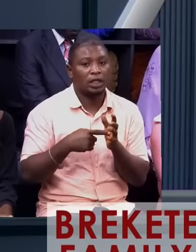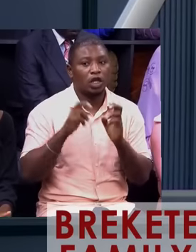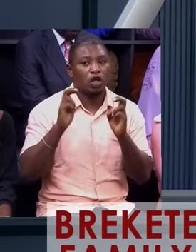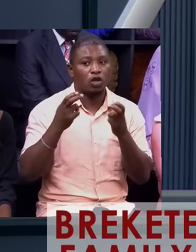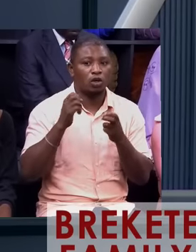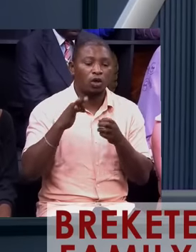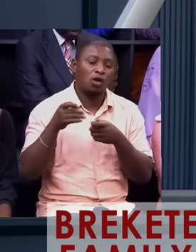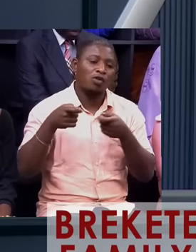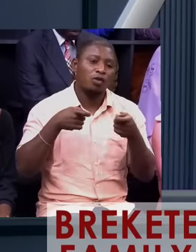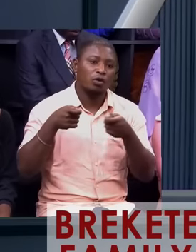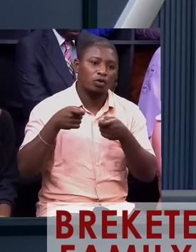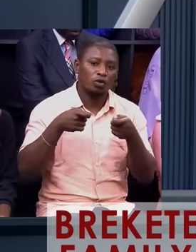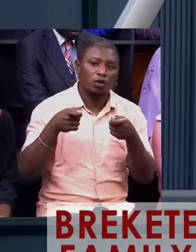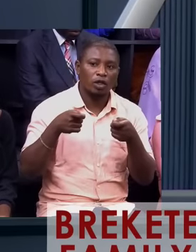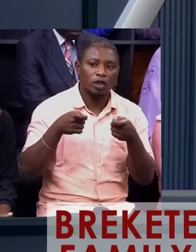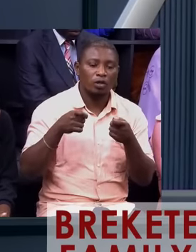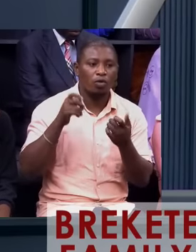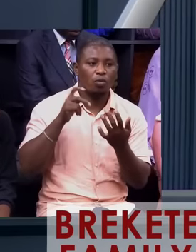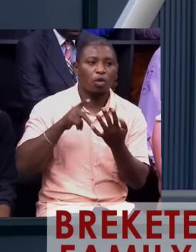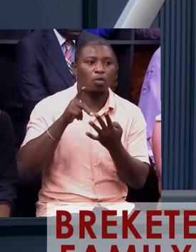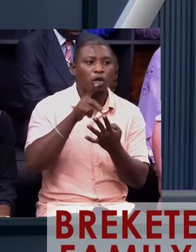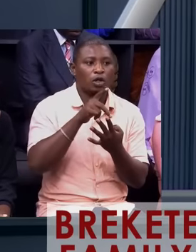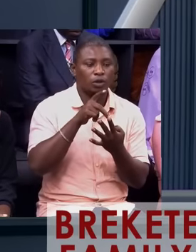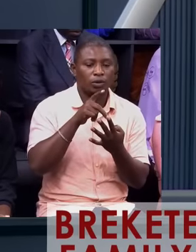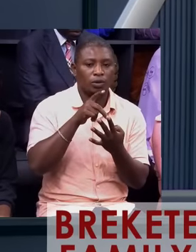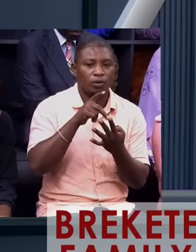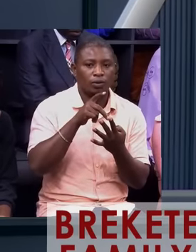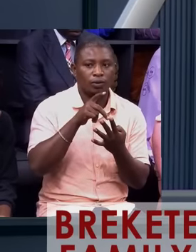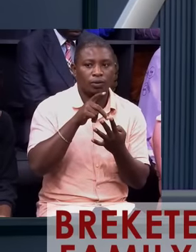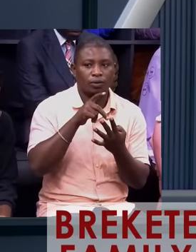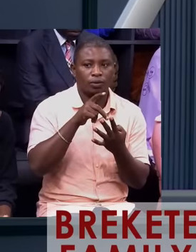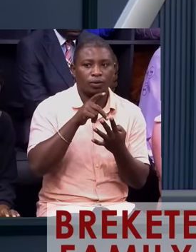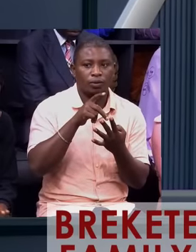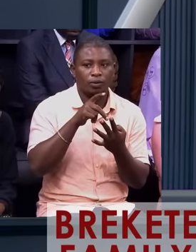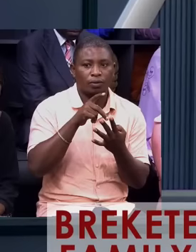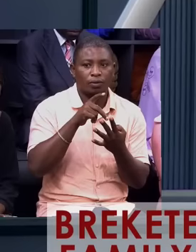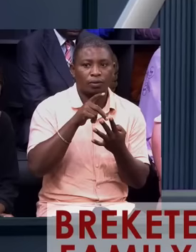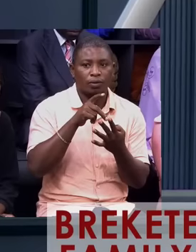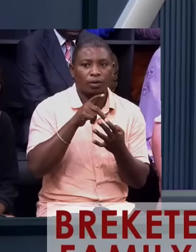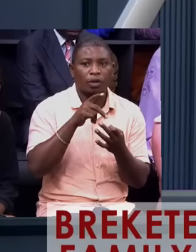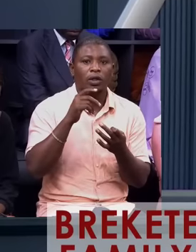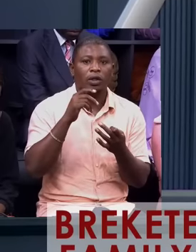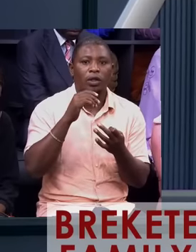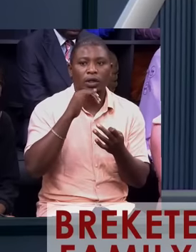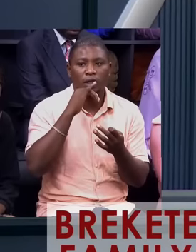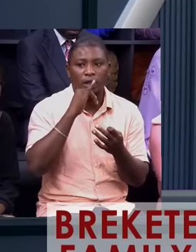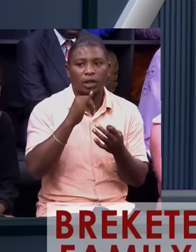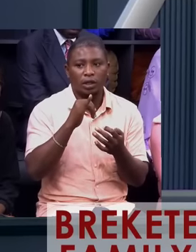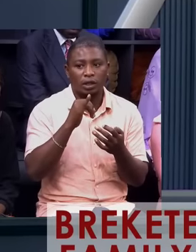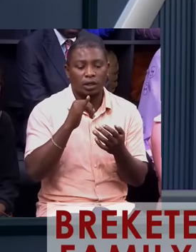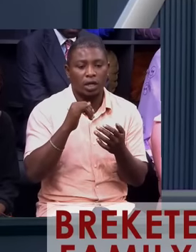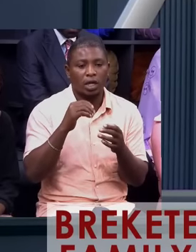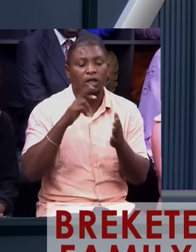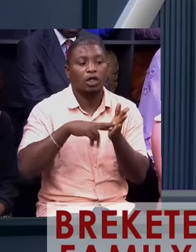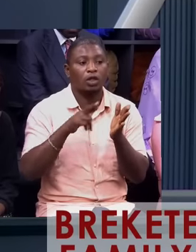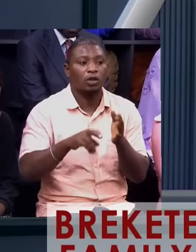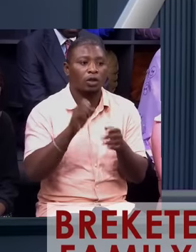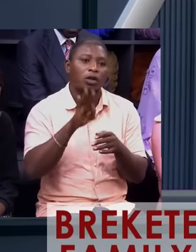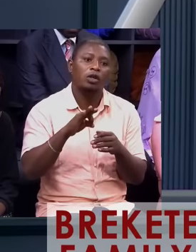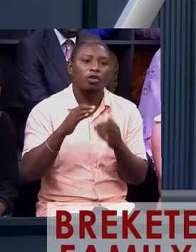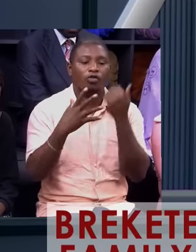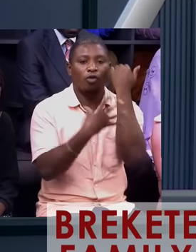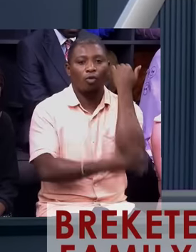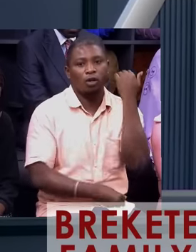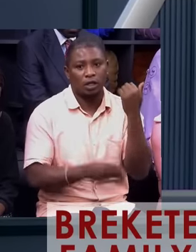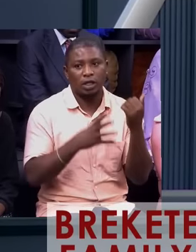of controlling population I be of poverty they BN seven